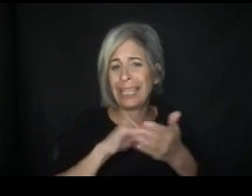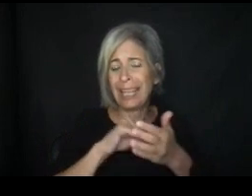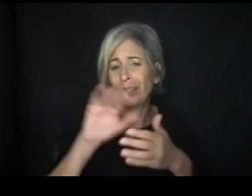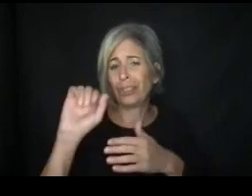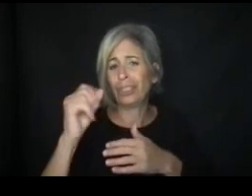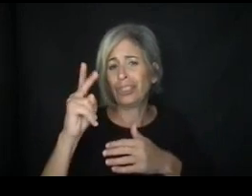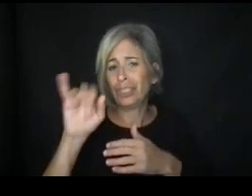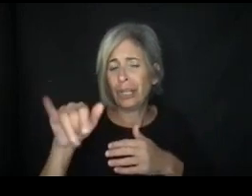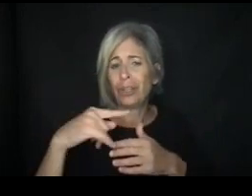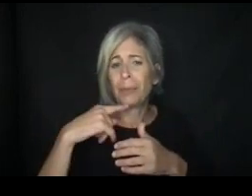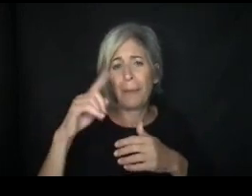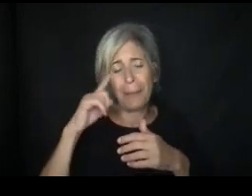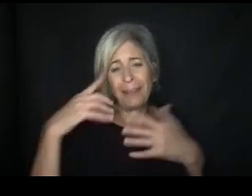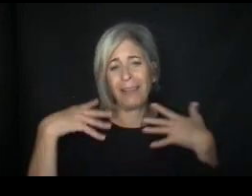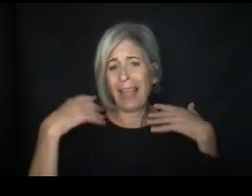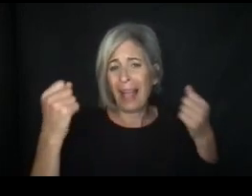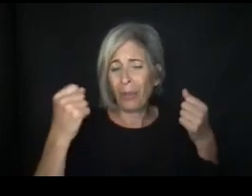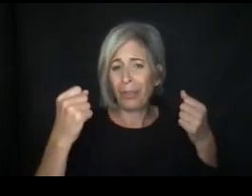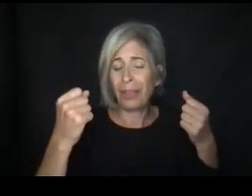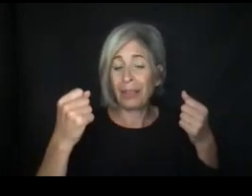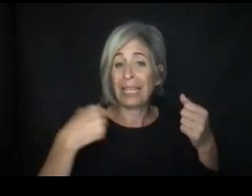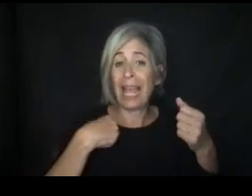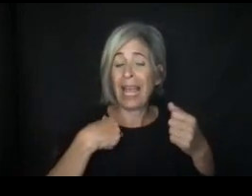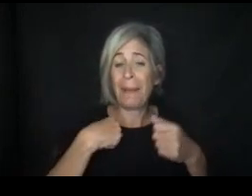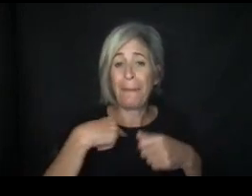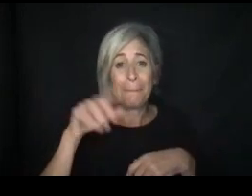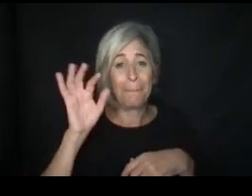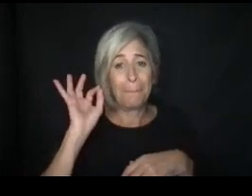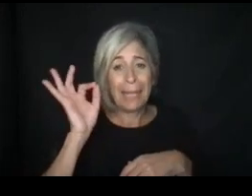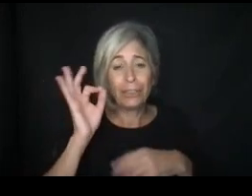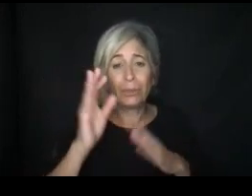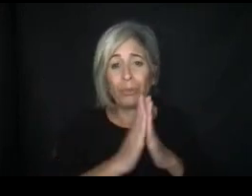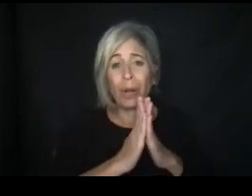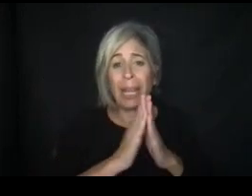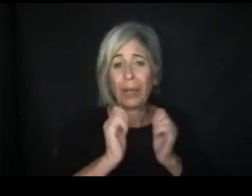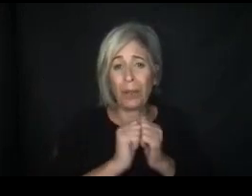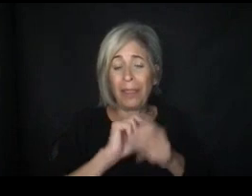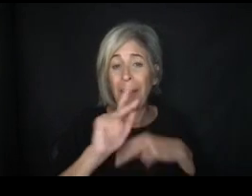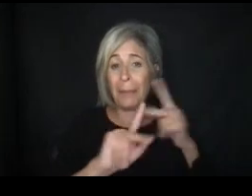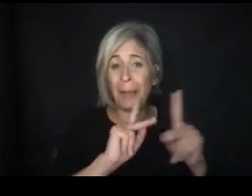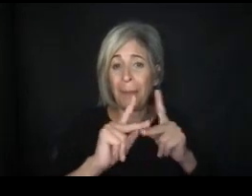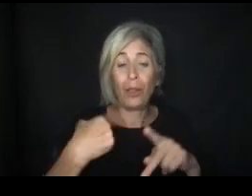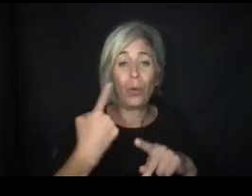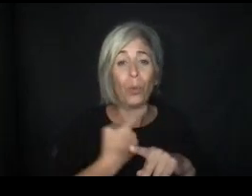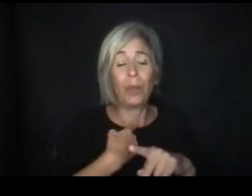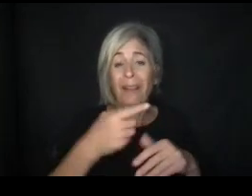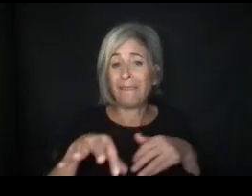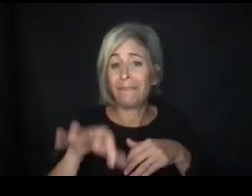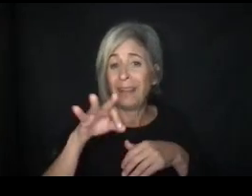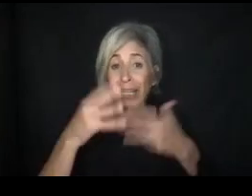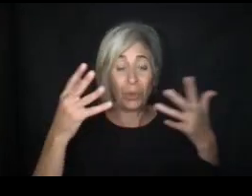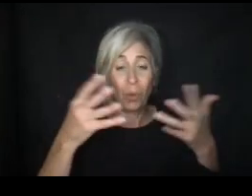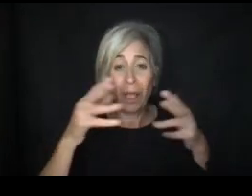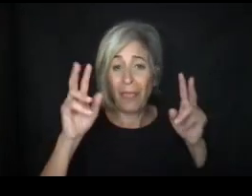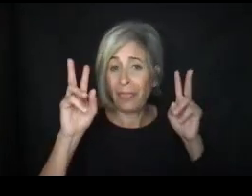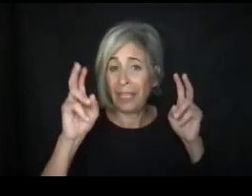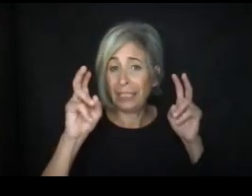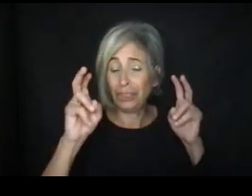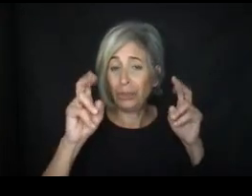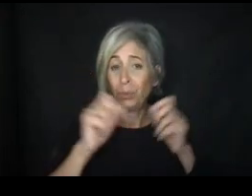Boynton Beach Mental Health. As pastors, praying with people, we are finding that the issues